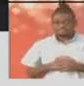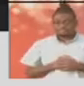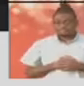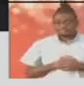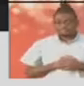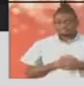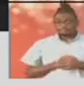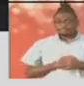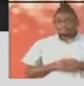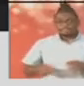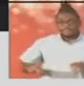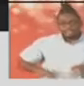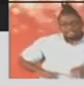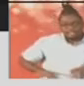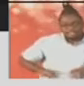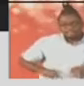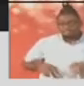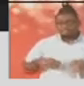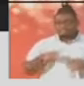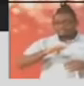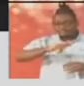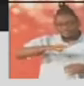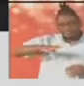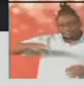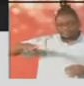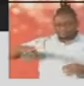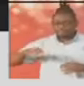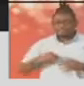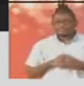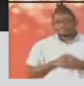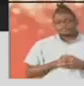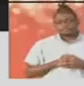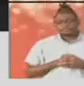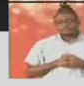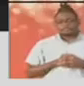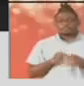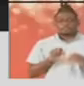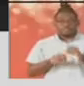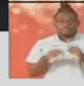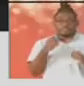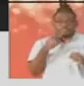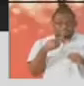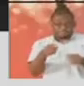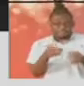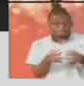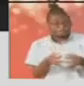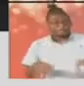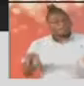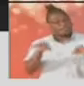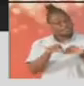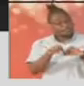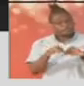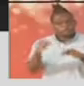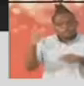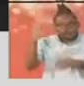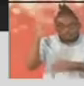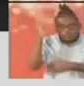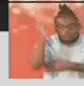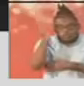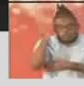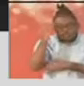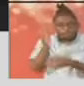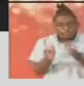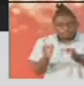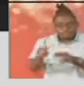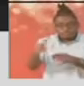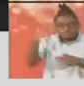kidney disease, etc. So we do want to emphasize the importance of being aware of your coexisting